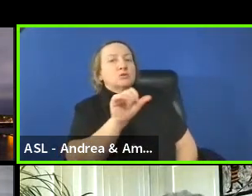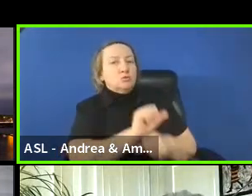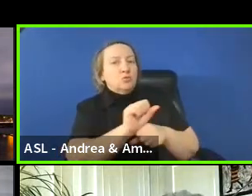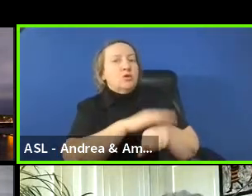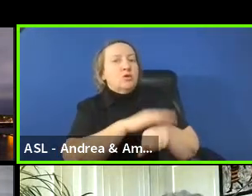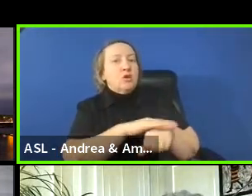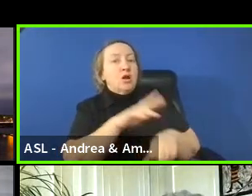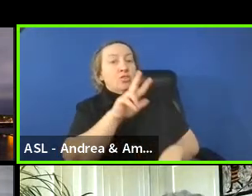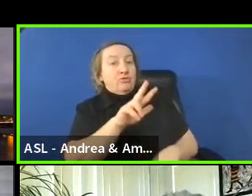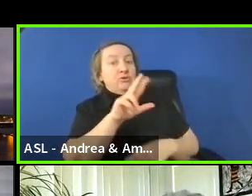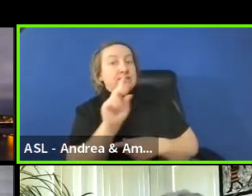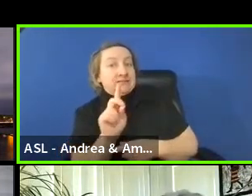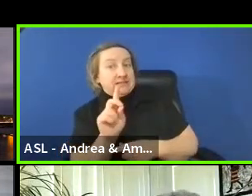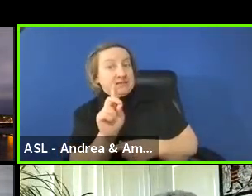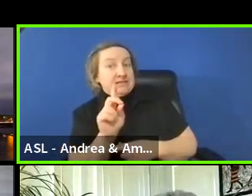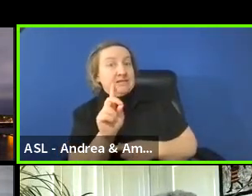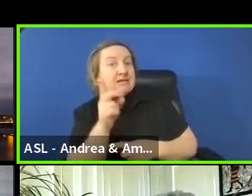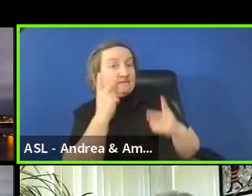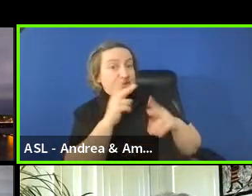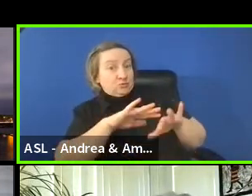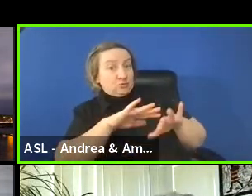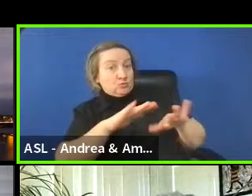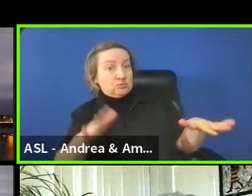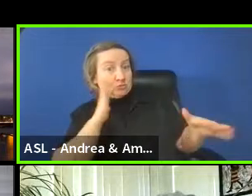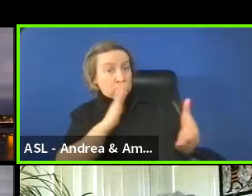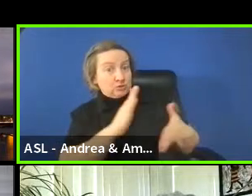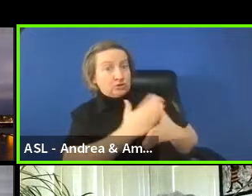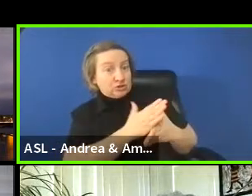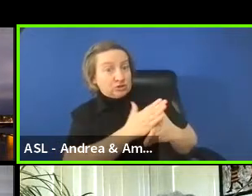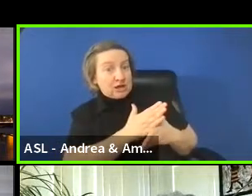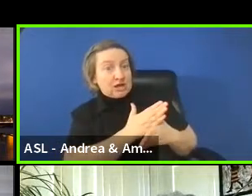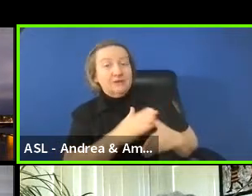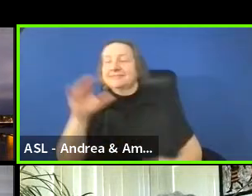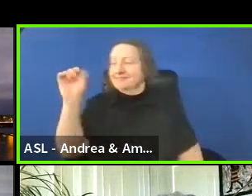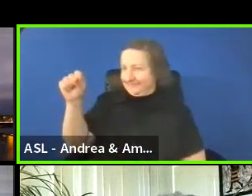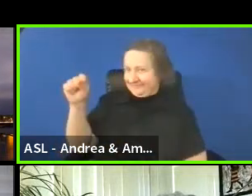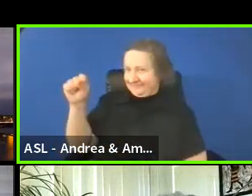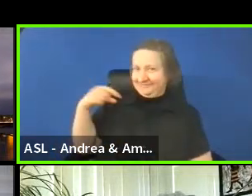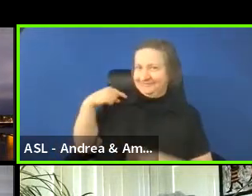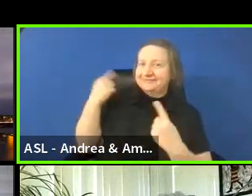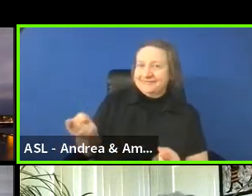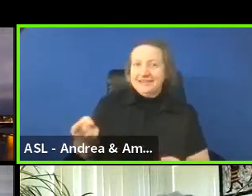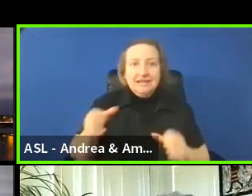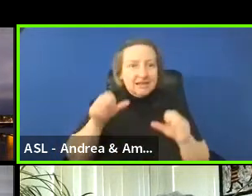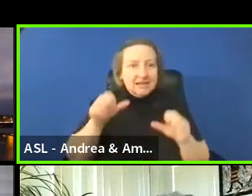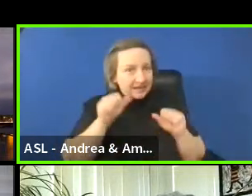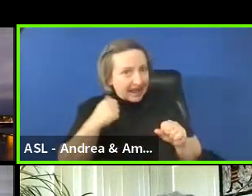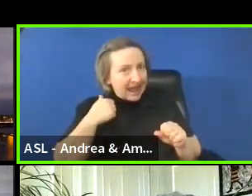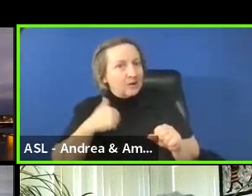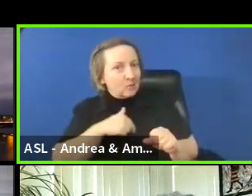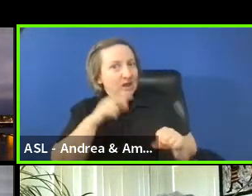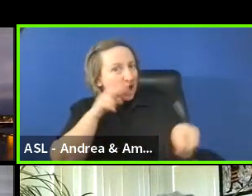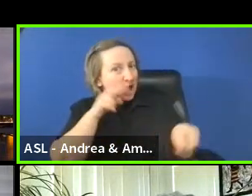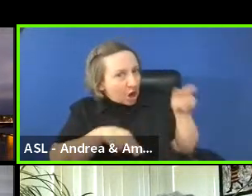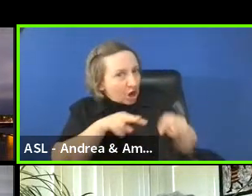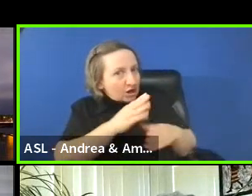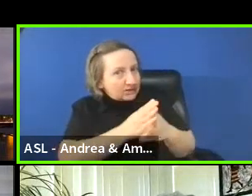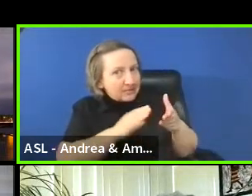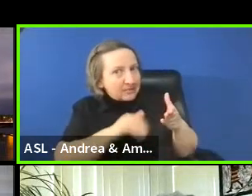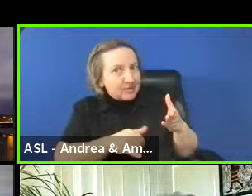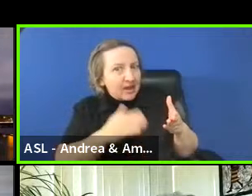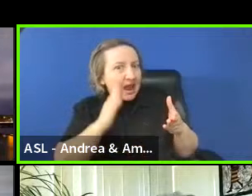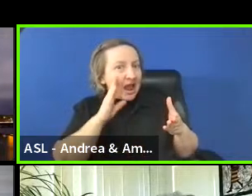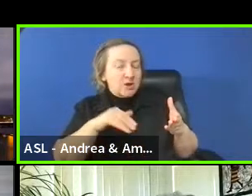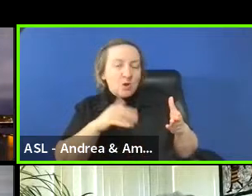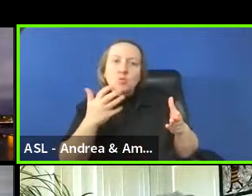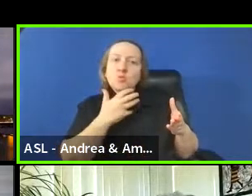3-dimensional visuals to share. So I'm wondering, can we take a look at some of those? I know they're pretty high